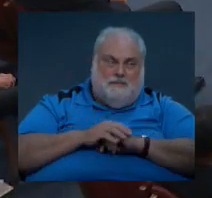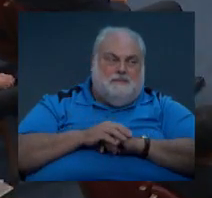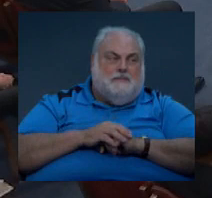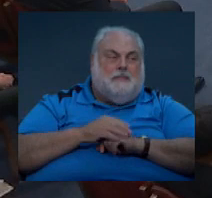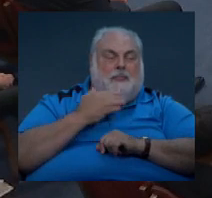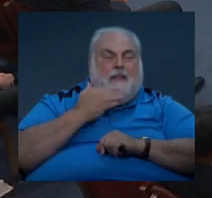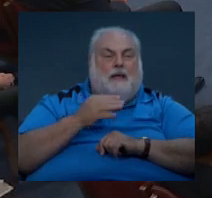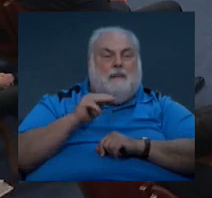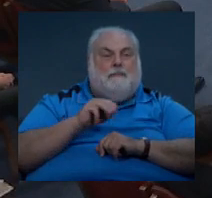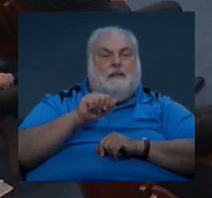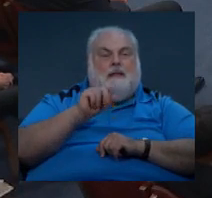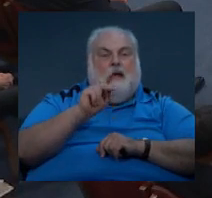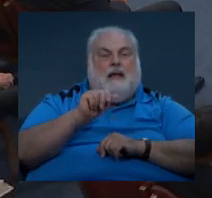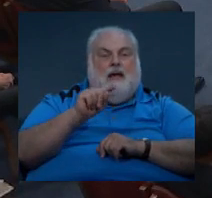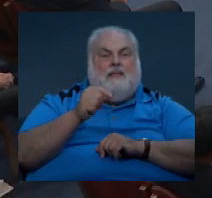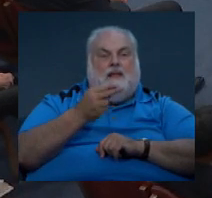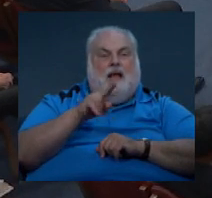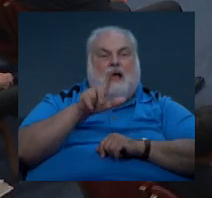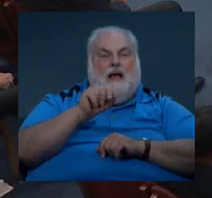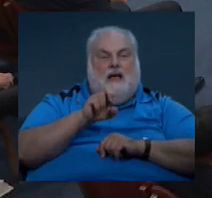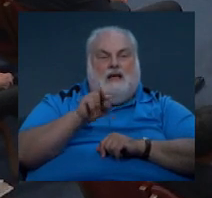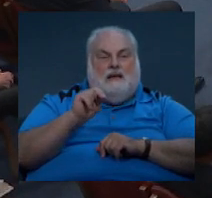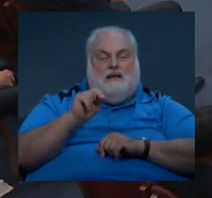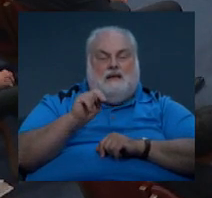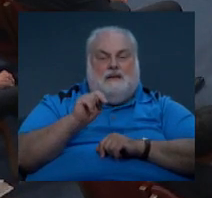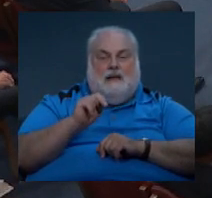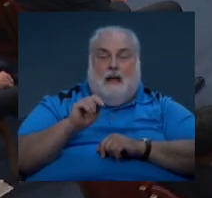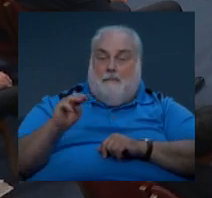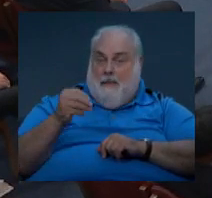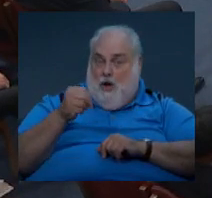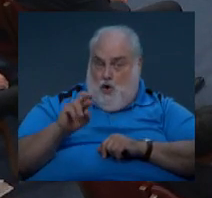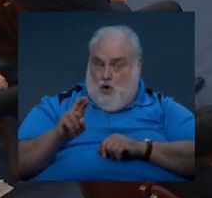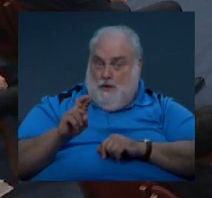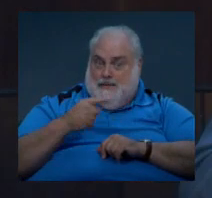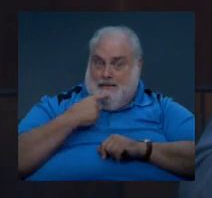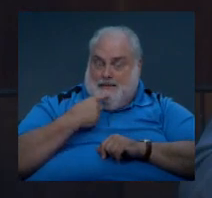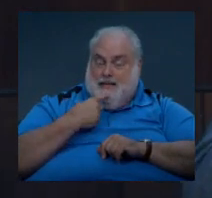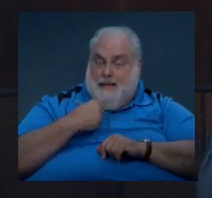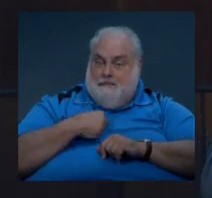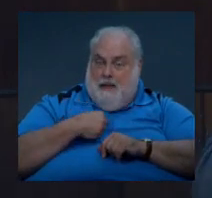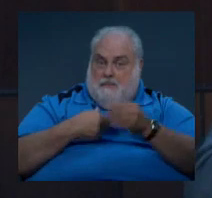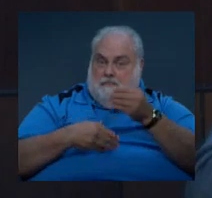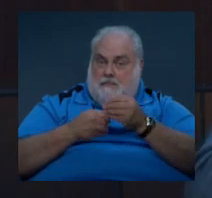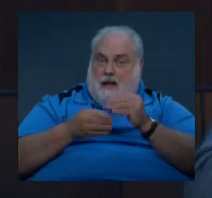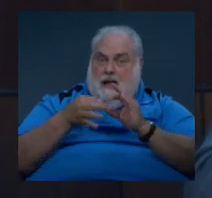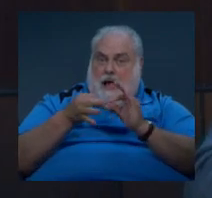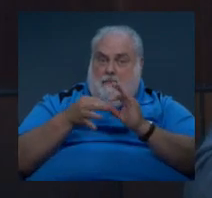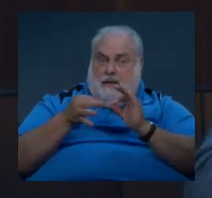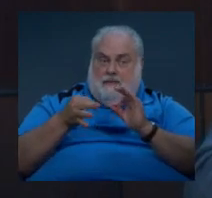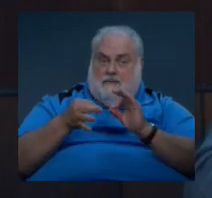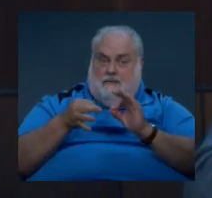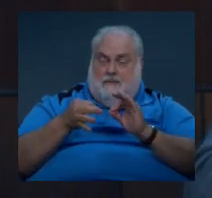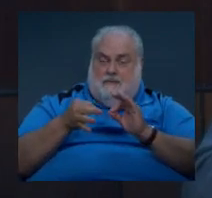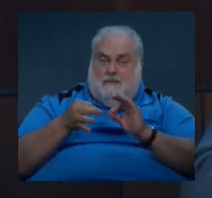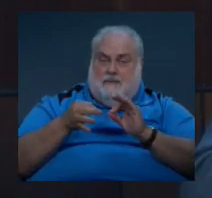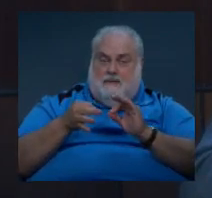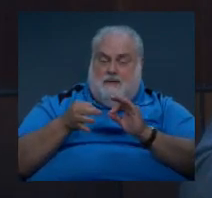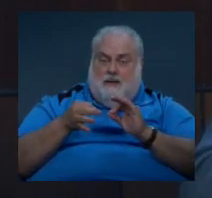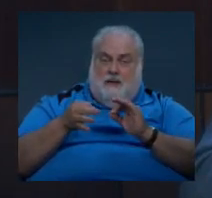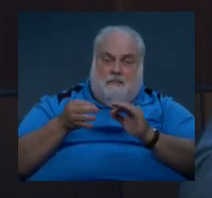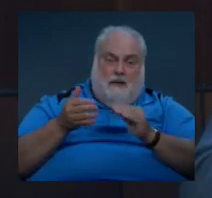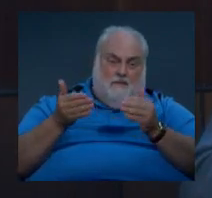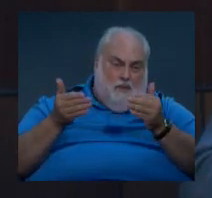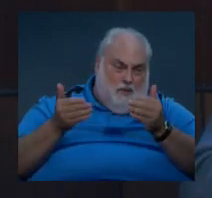you so much, Ms. Kathleen. I'll just give a few brief comments before the board. Yes, ma'am. Before the board goes